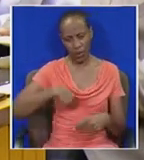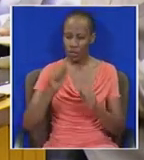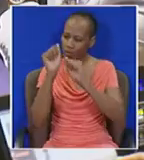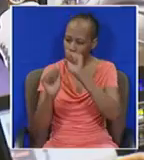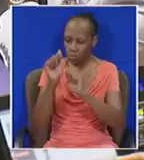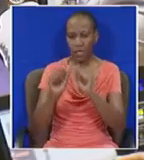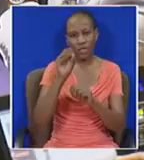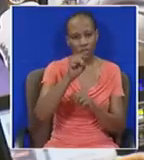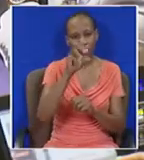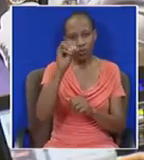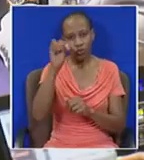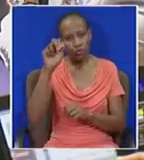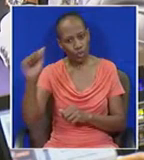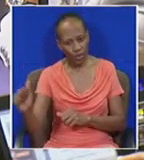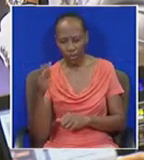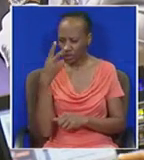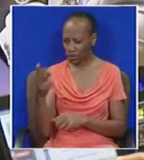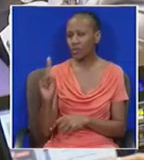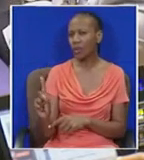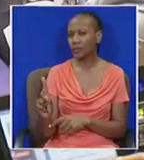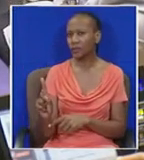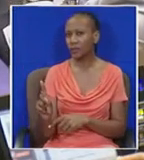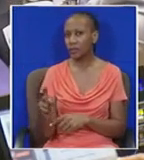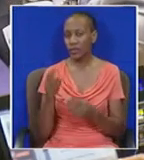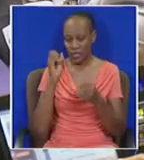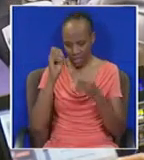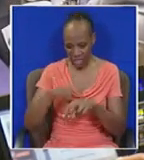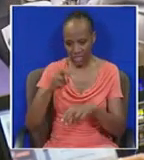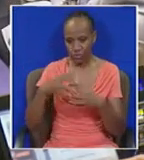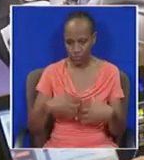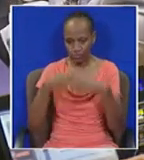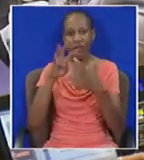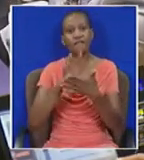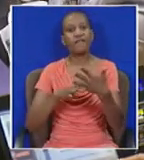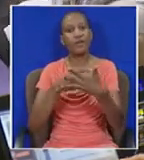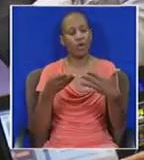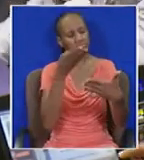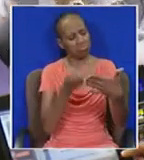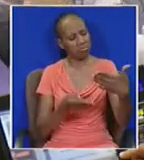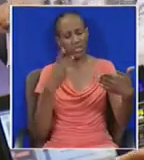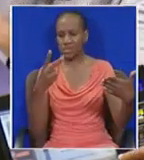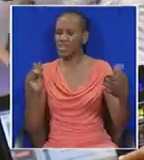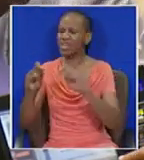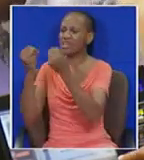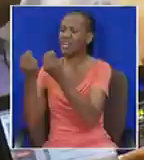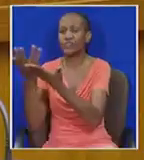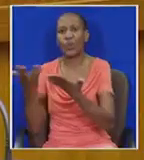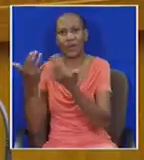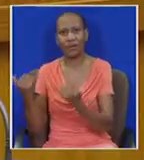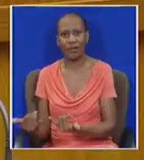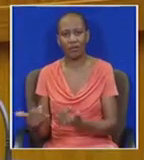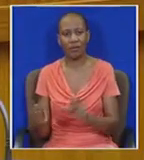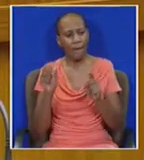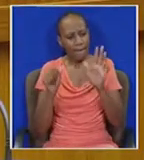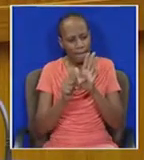of the nation, we are essentially providing a framework for analyzing where we are as a nation. These important